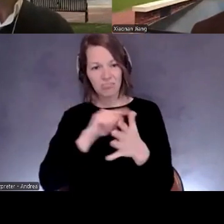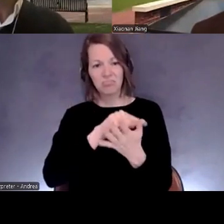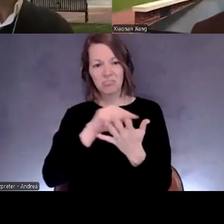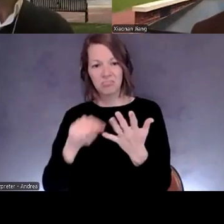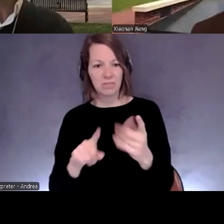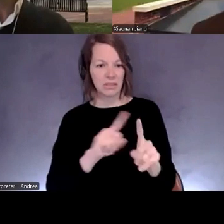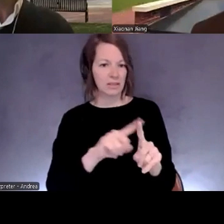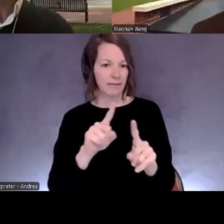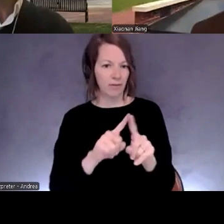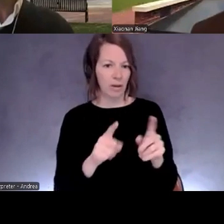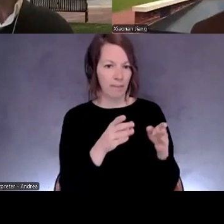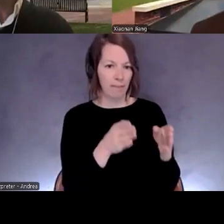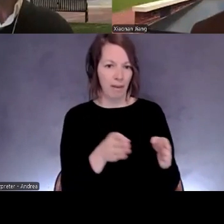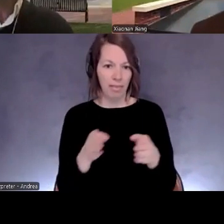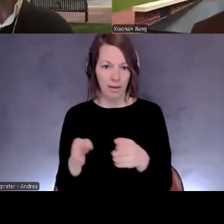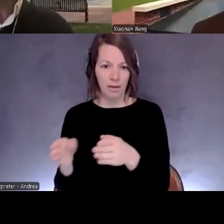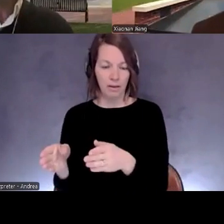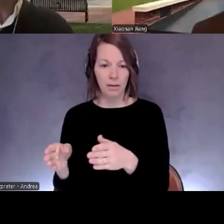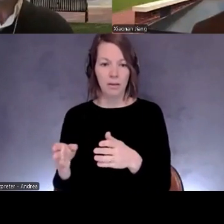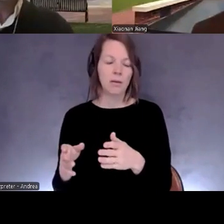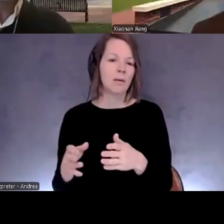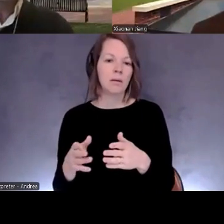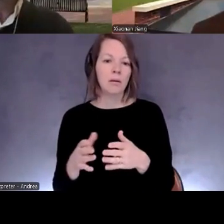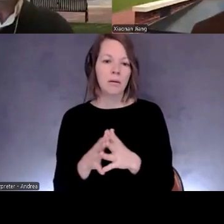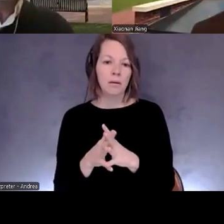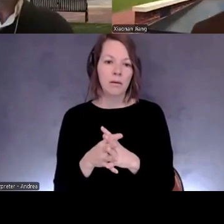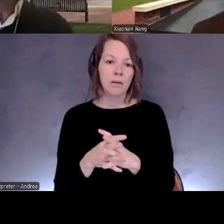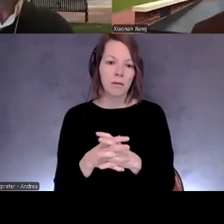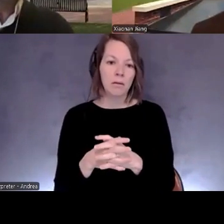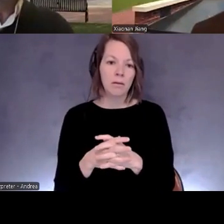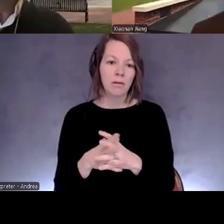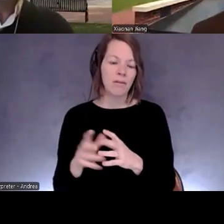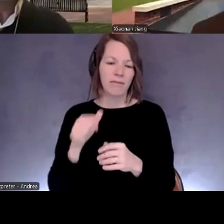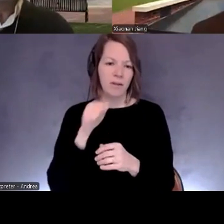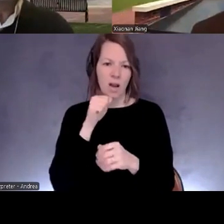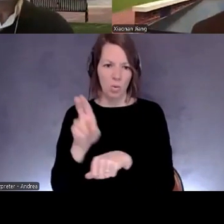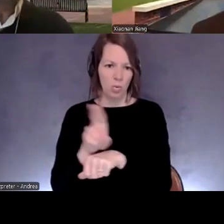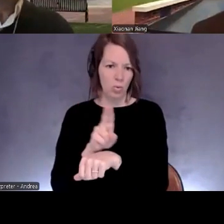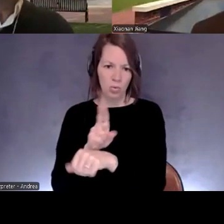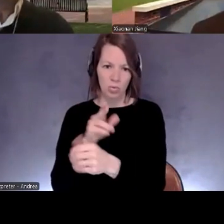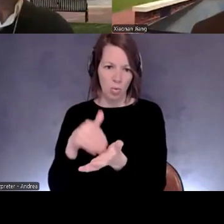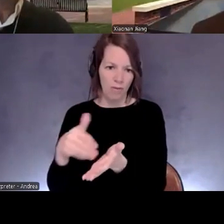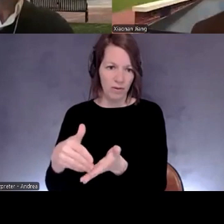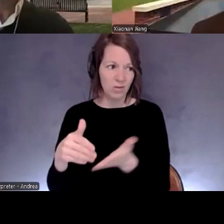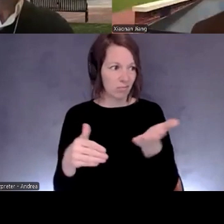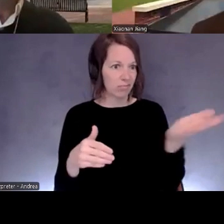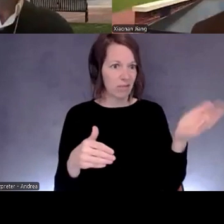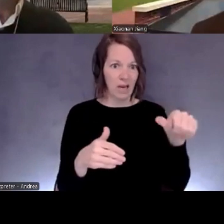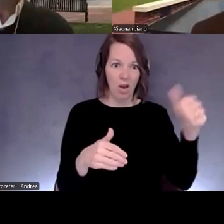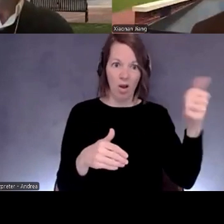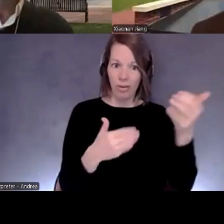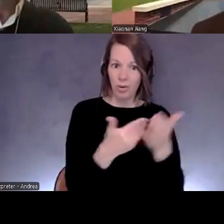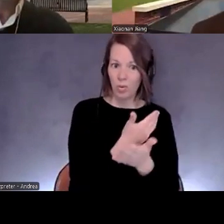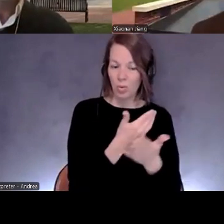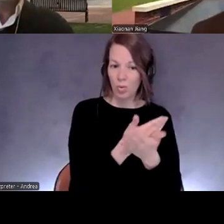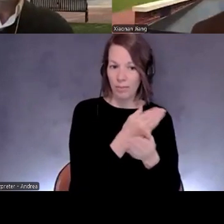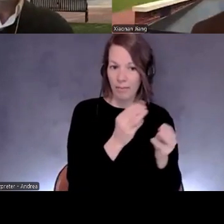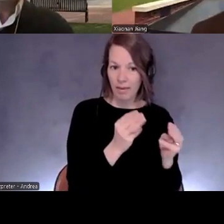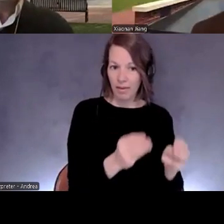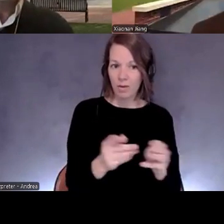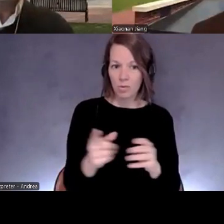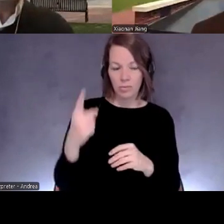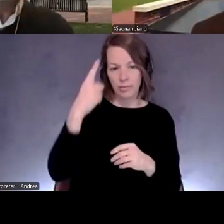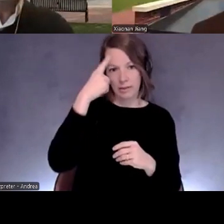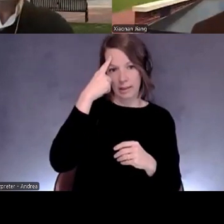methods have been under represented. So any other new method also that you